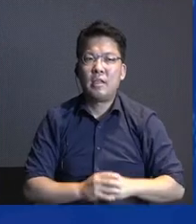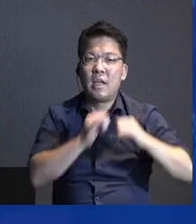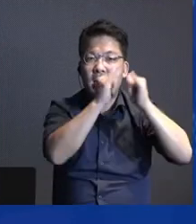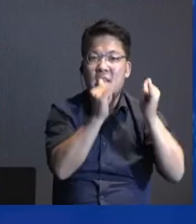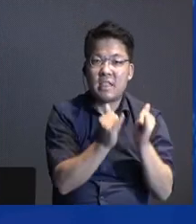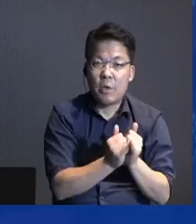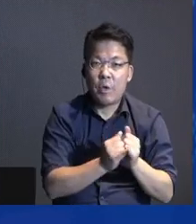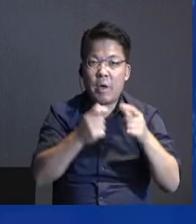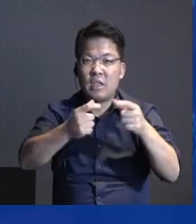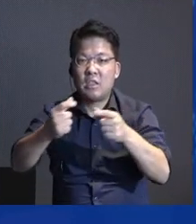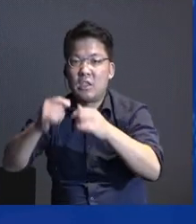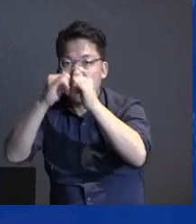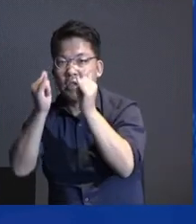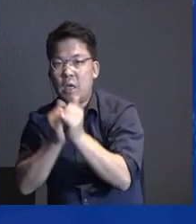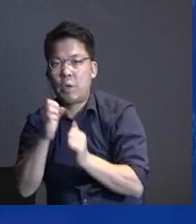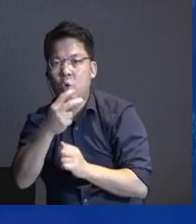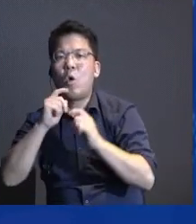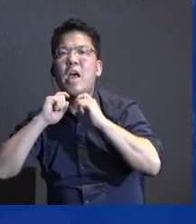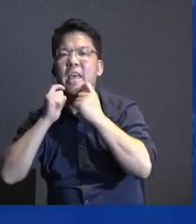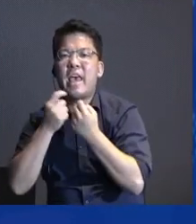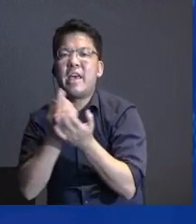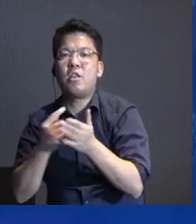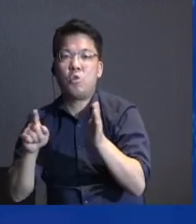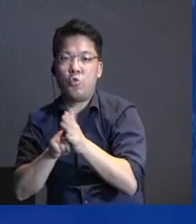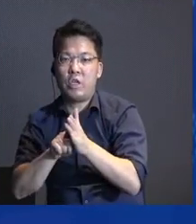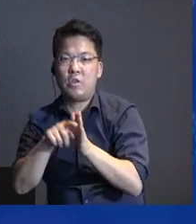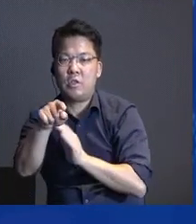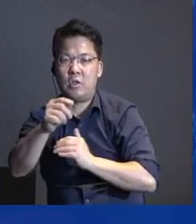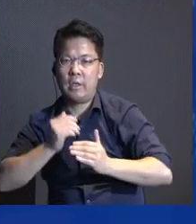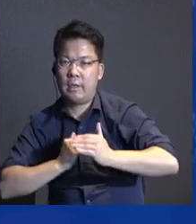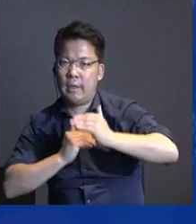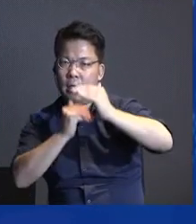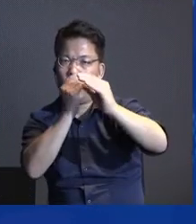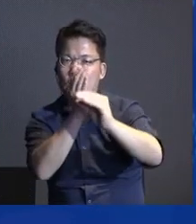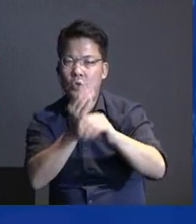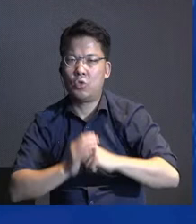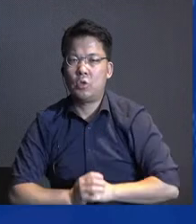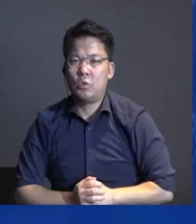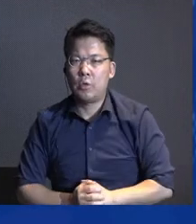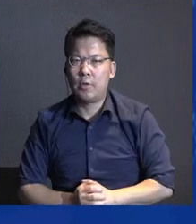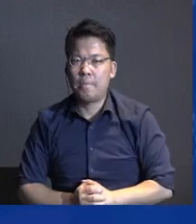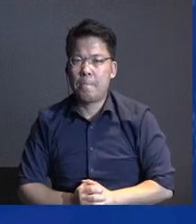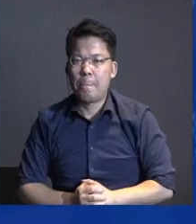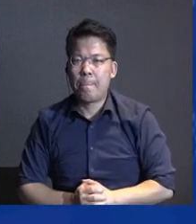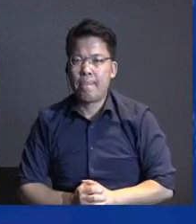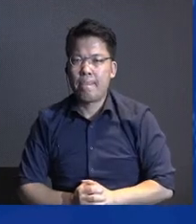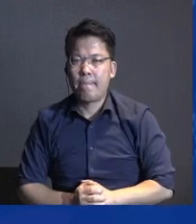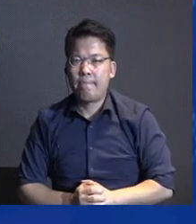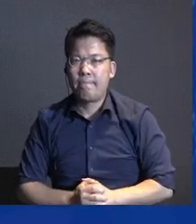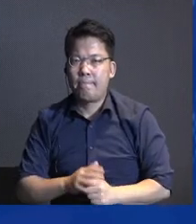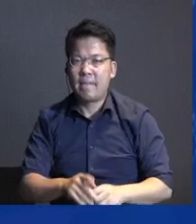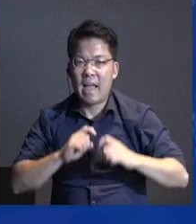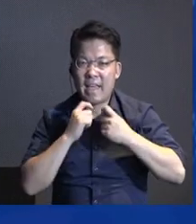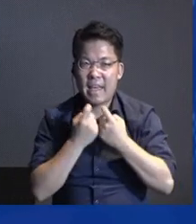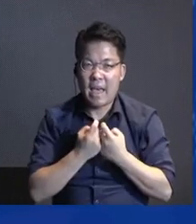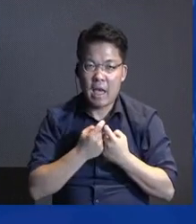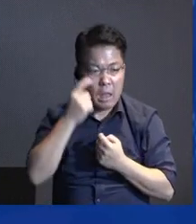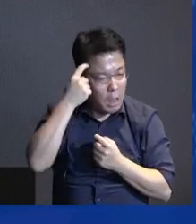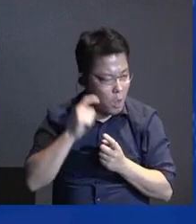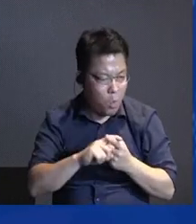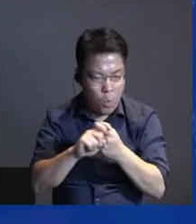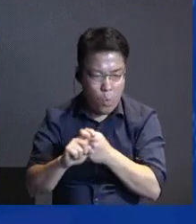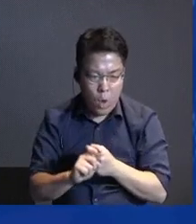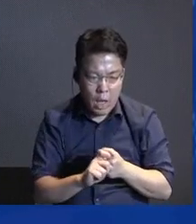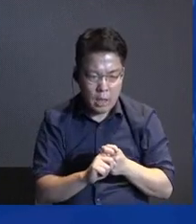dependent elderly person, he, she can also contribute to common interests. The municipality has tried to promote the